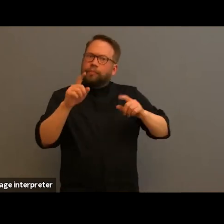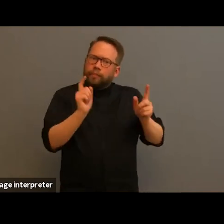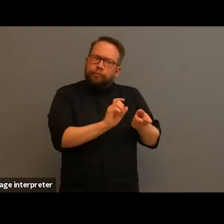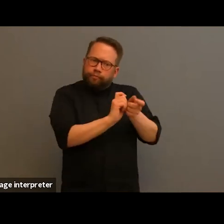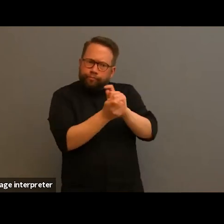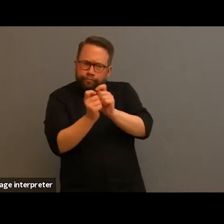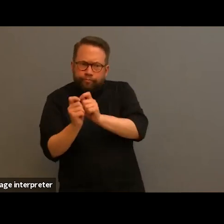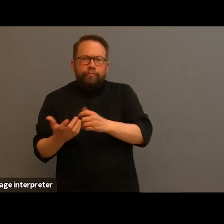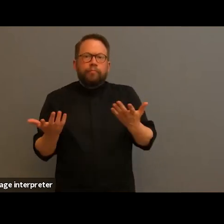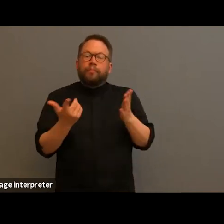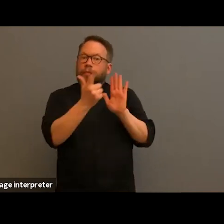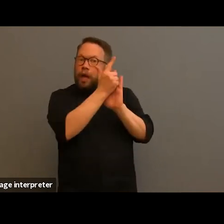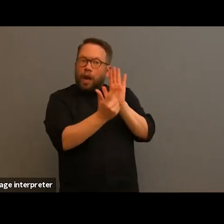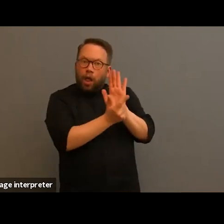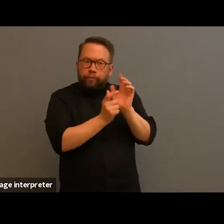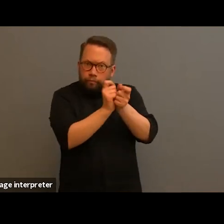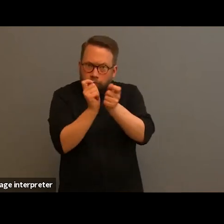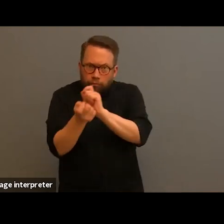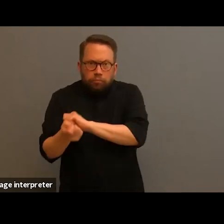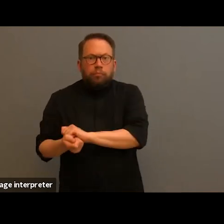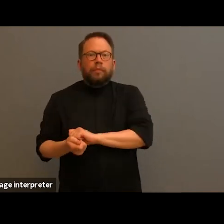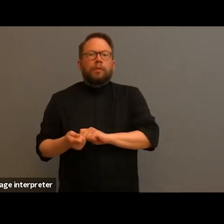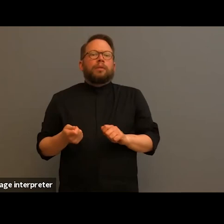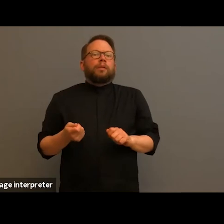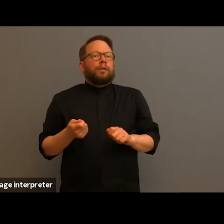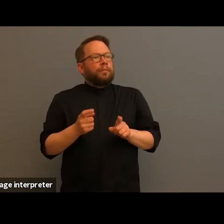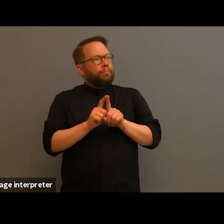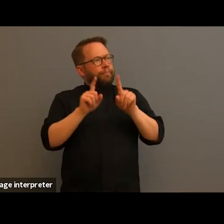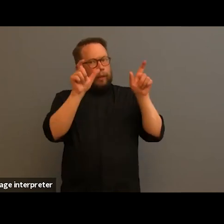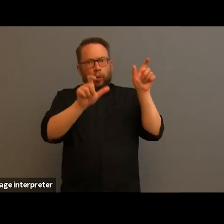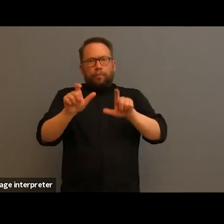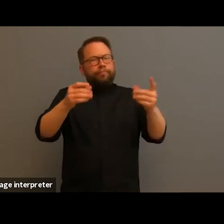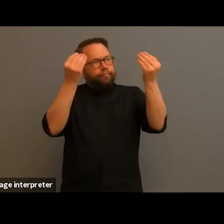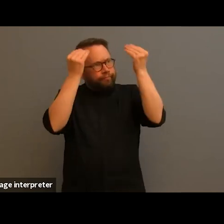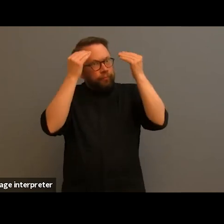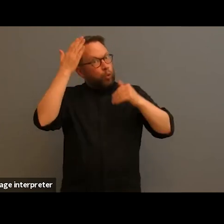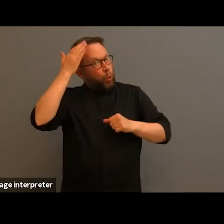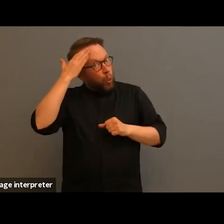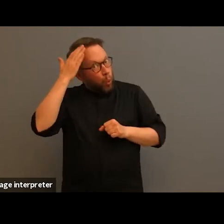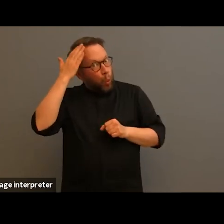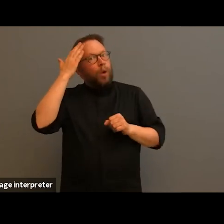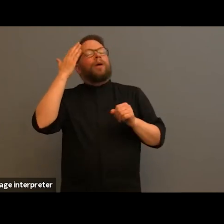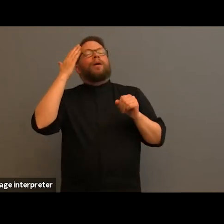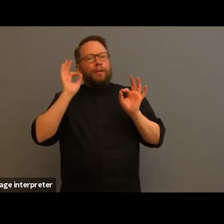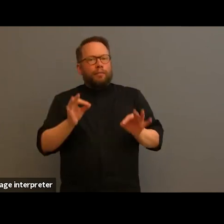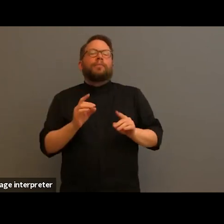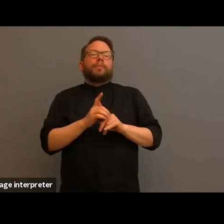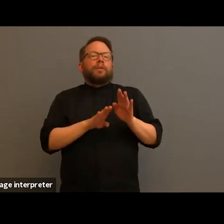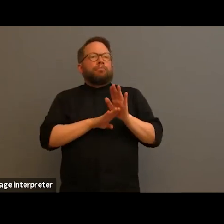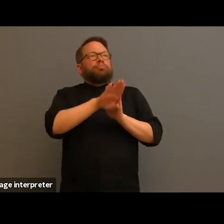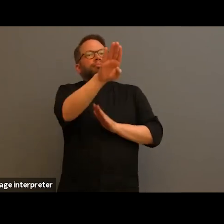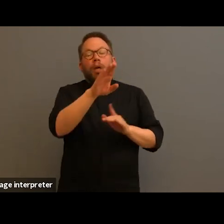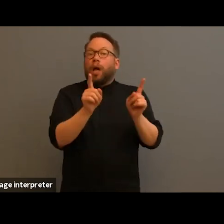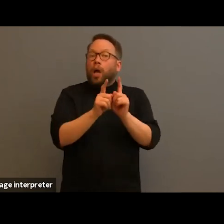increased competence. Especially, we see the need for tools for to enable public procurement offices